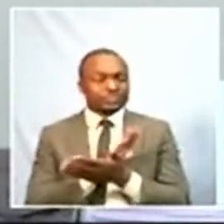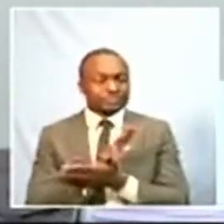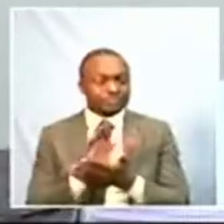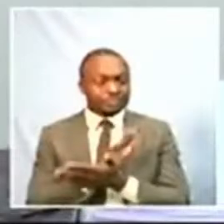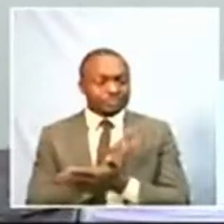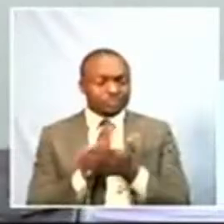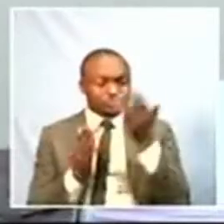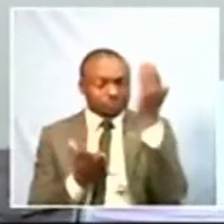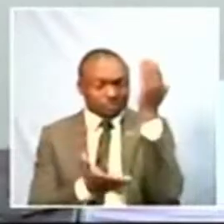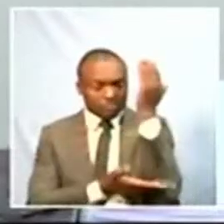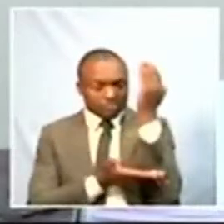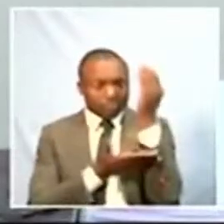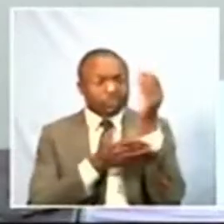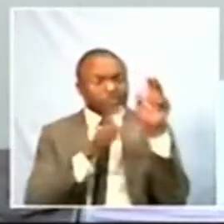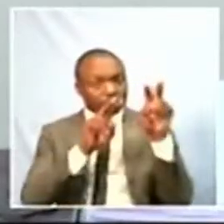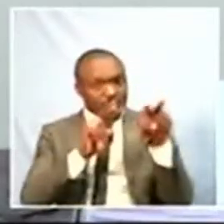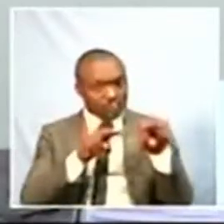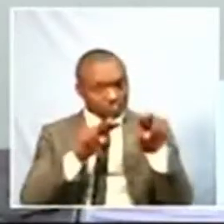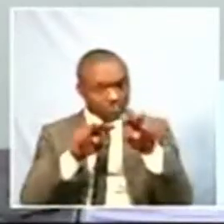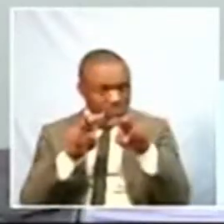monitoring,